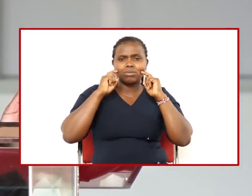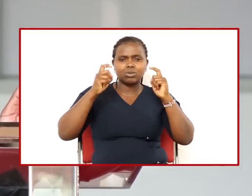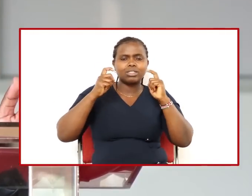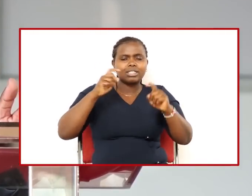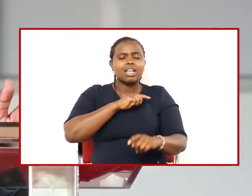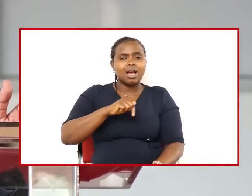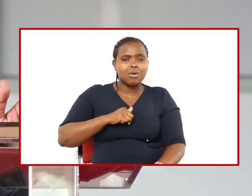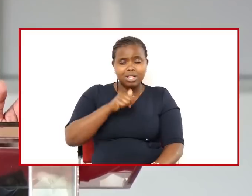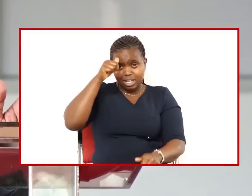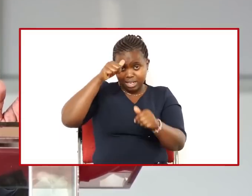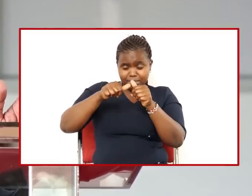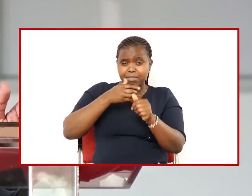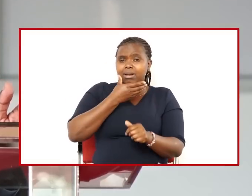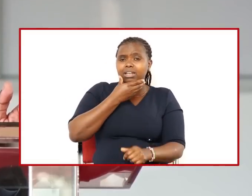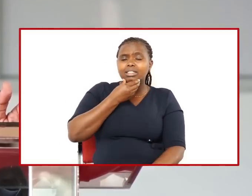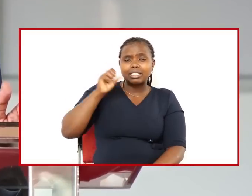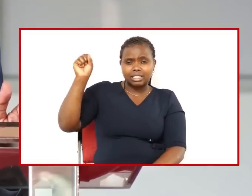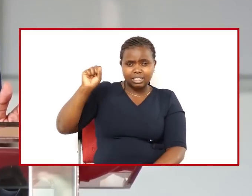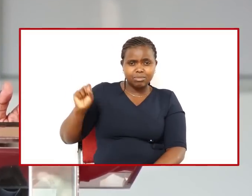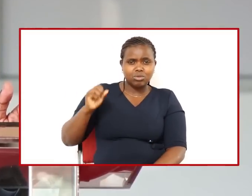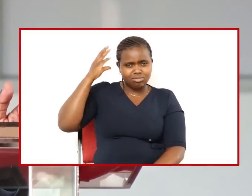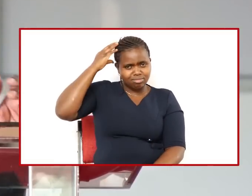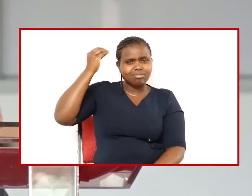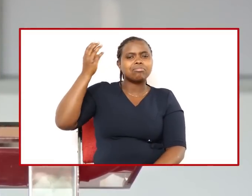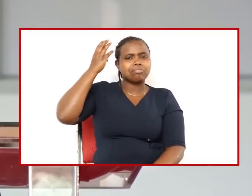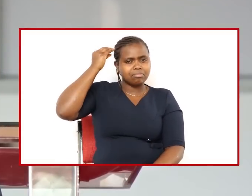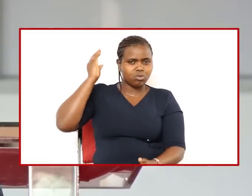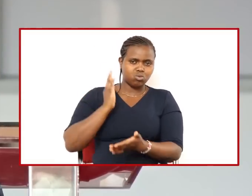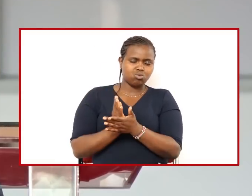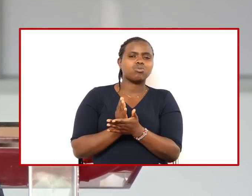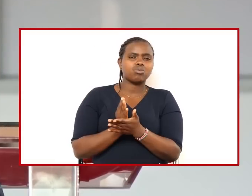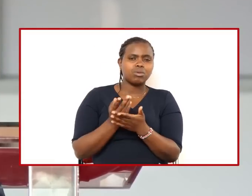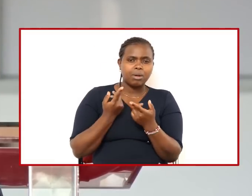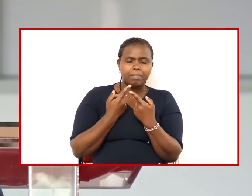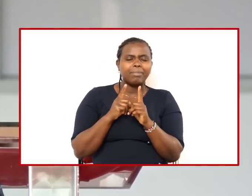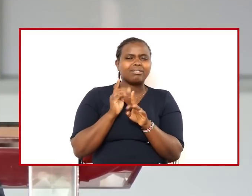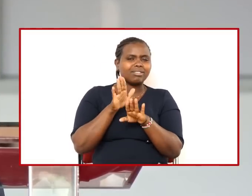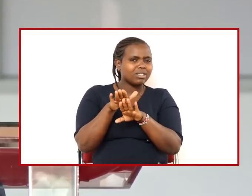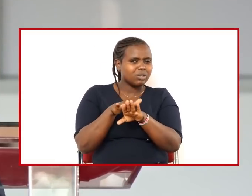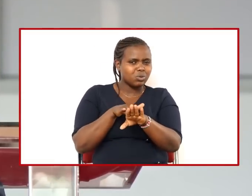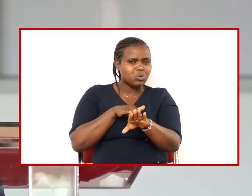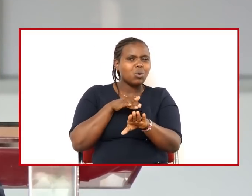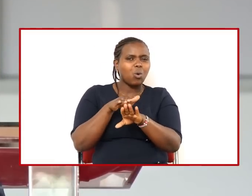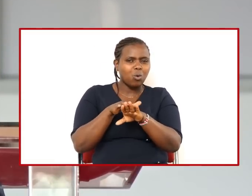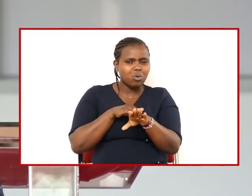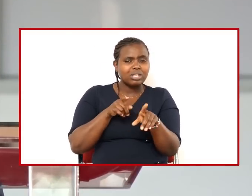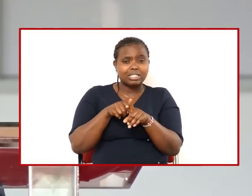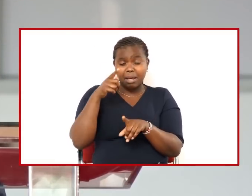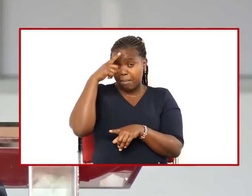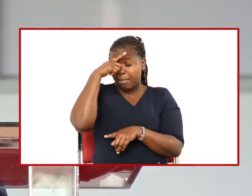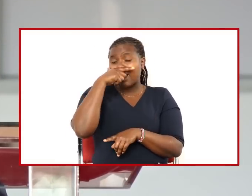sins. Samson's heirs grew back, but he was still bound. He was still